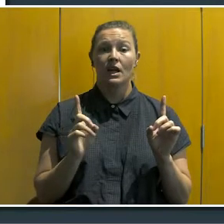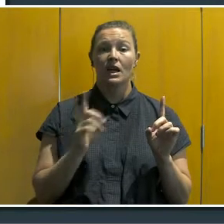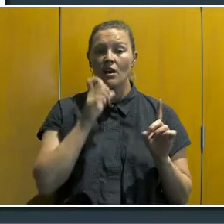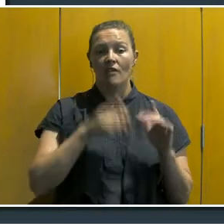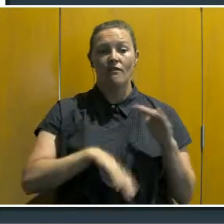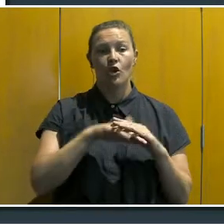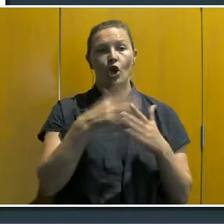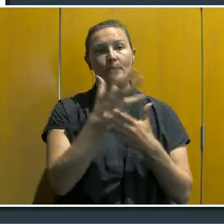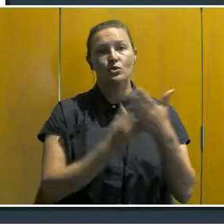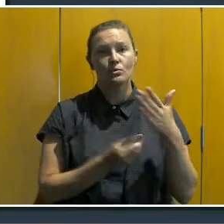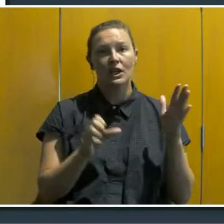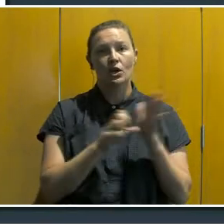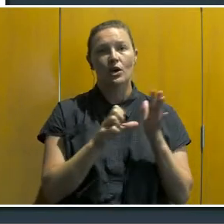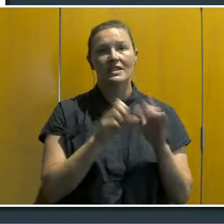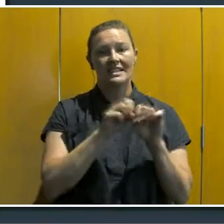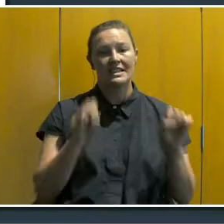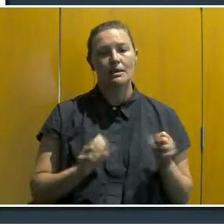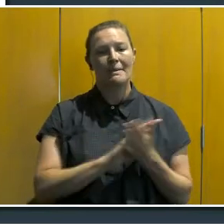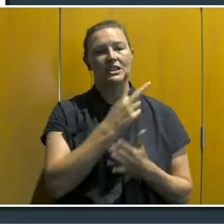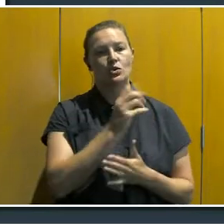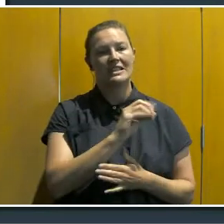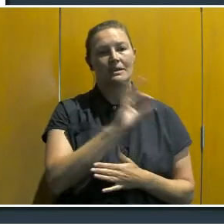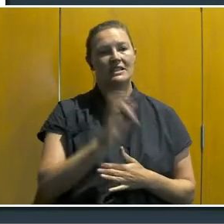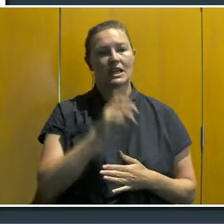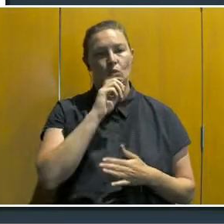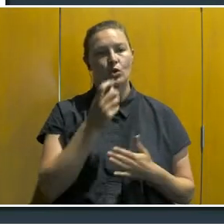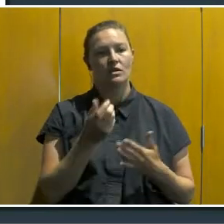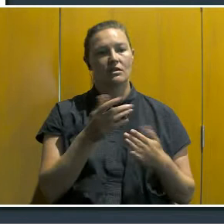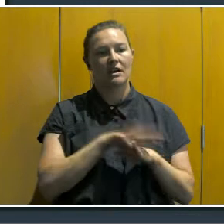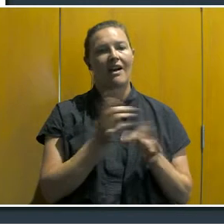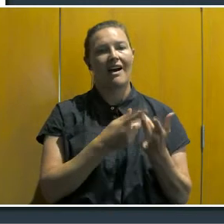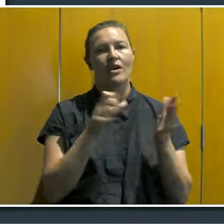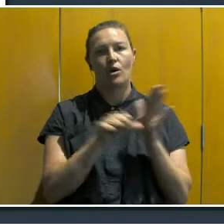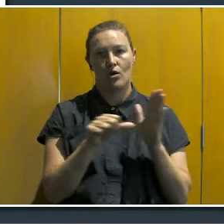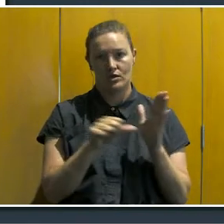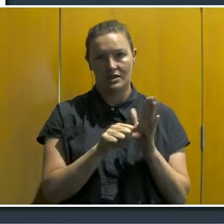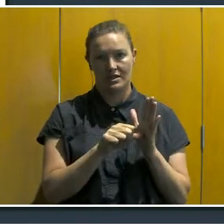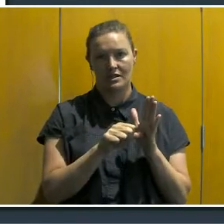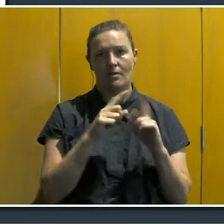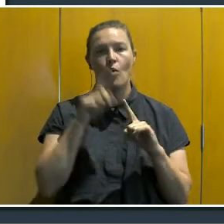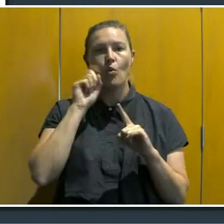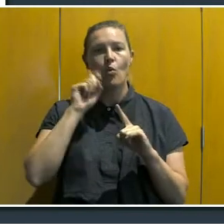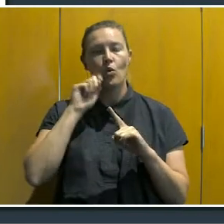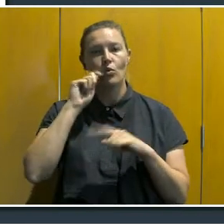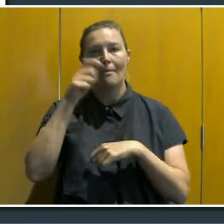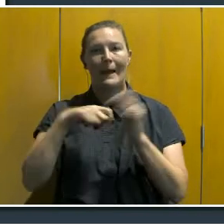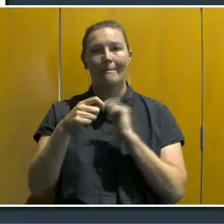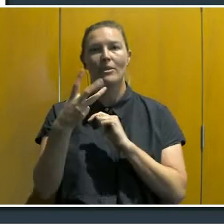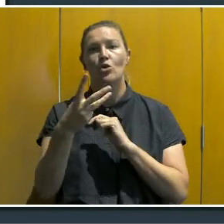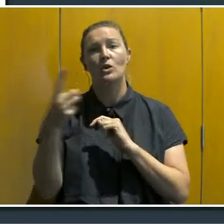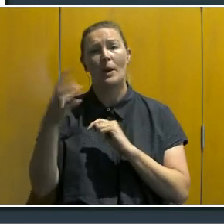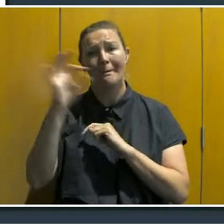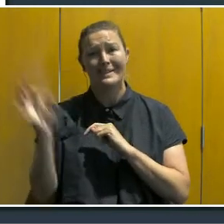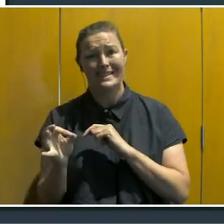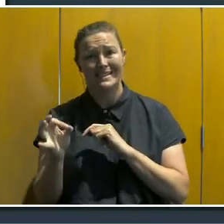cost system that you'd allocate that 20% across other costs, and water would suddenly become